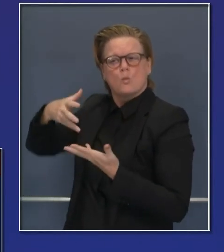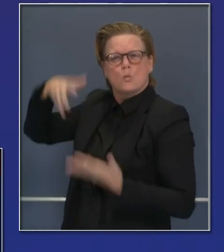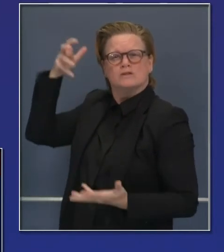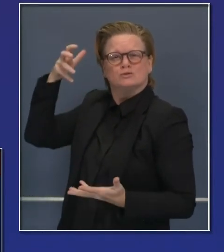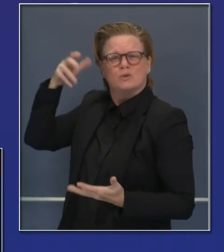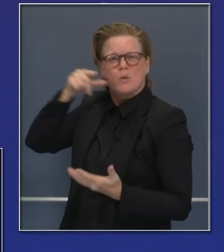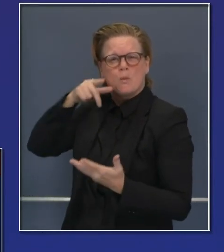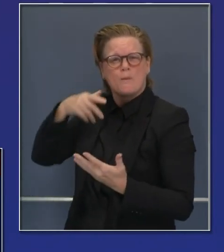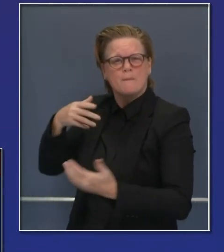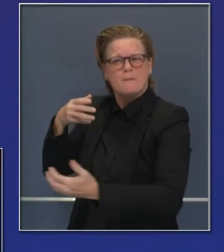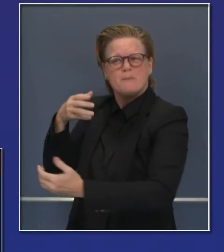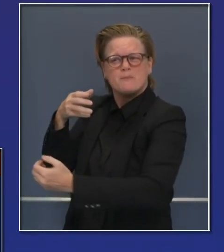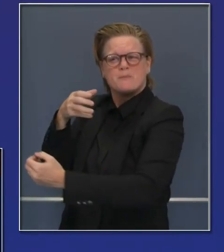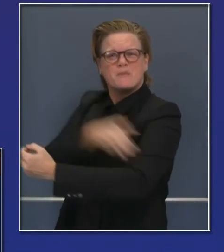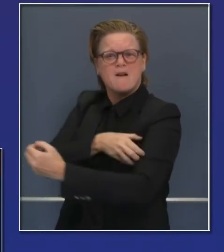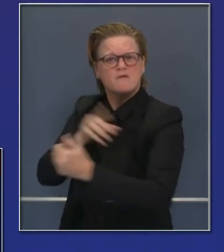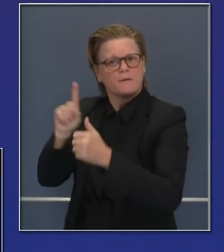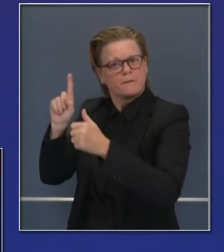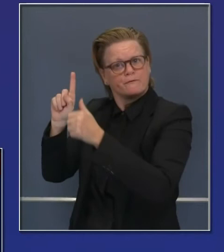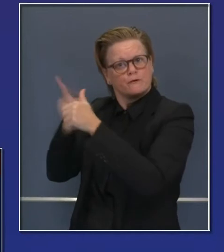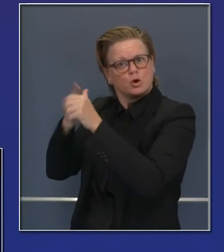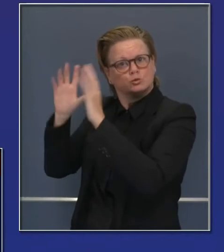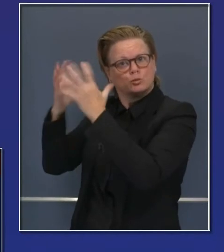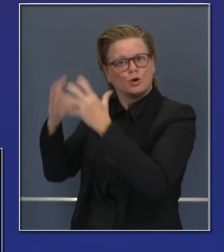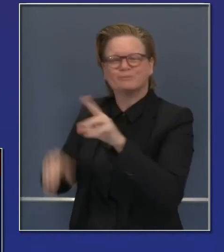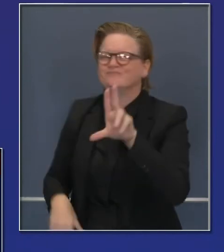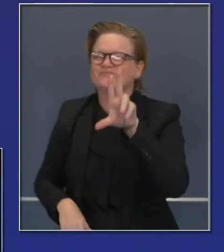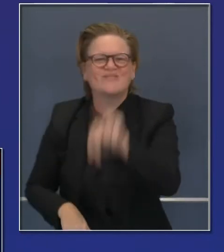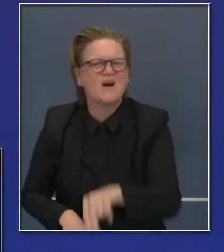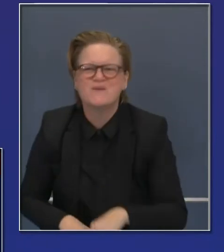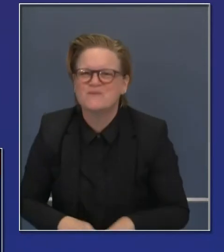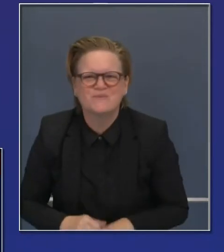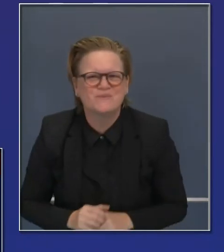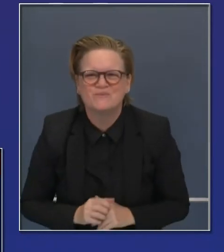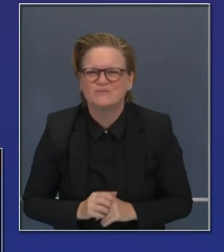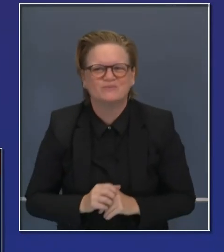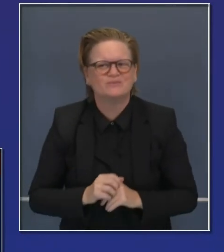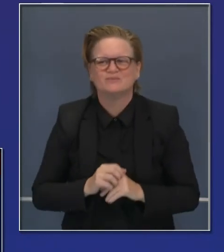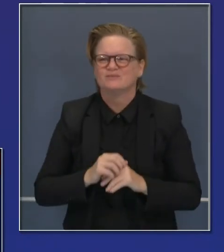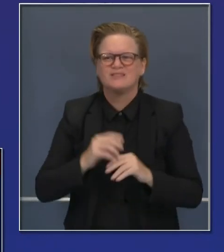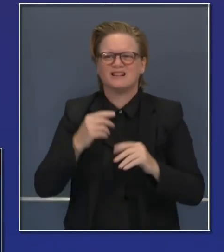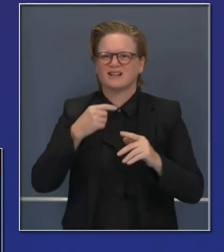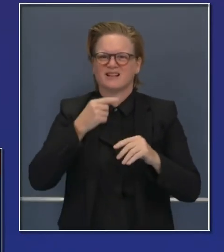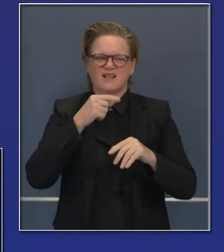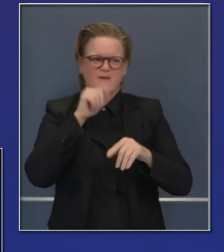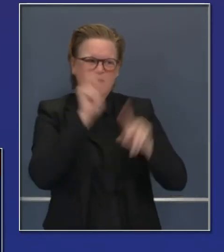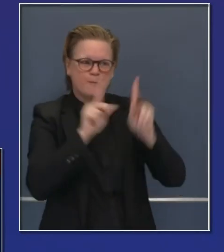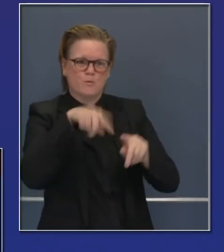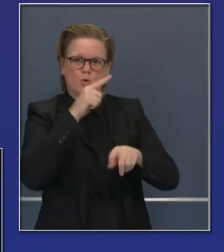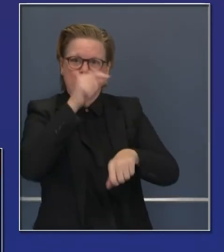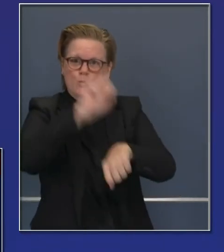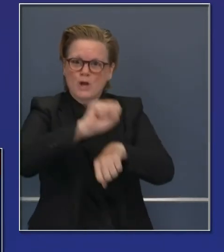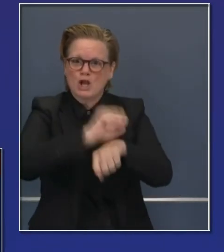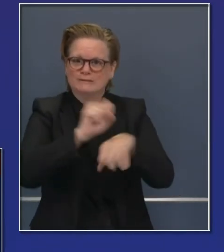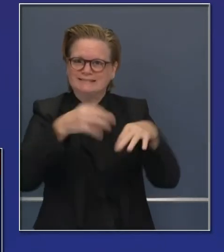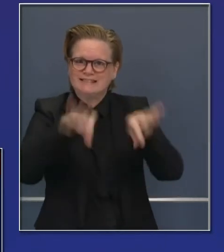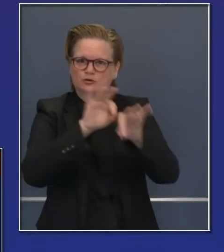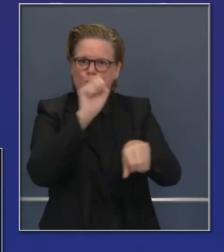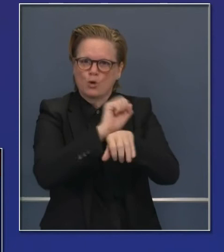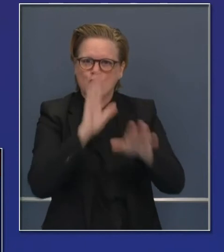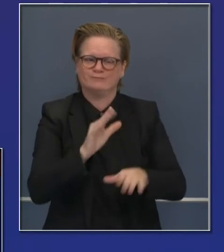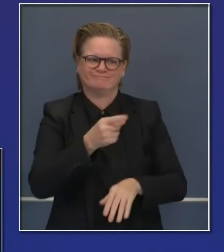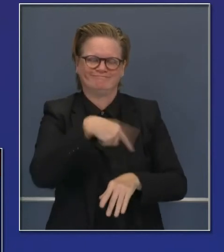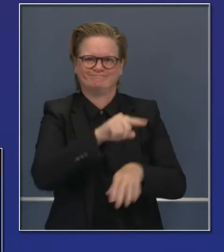vaccines. And I mean to say that those that think they can get ahead of the line and those that think because they